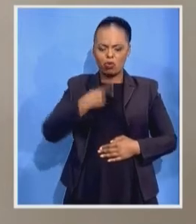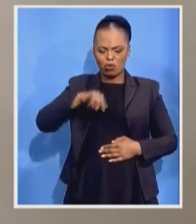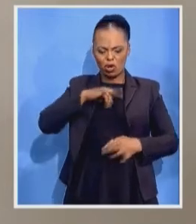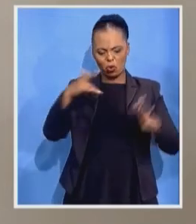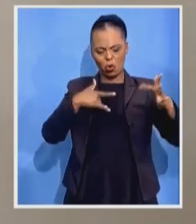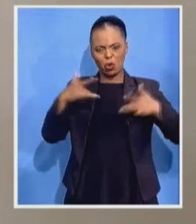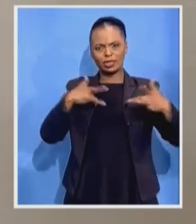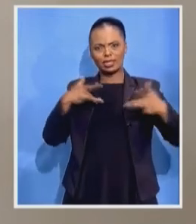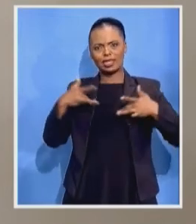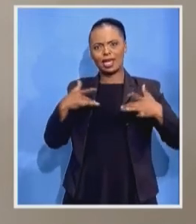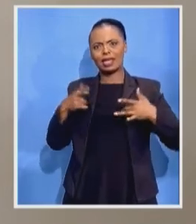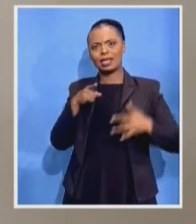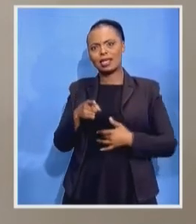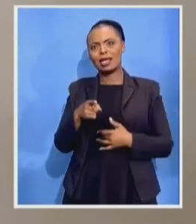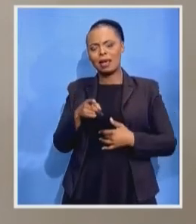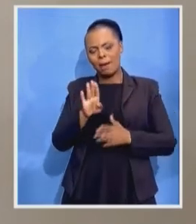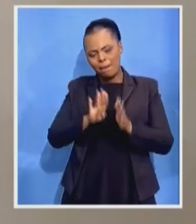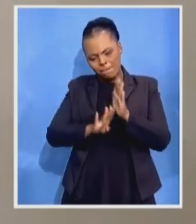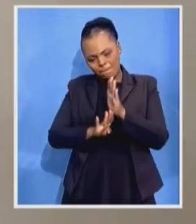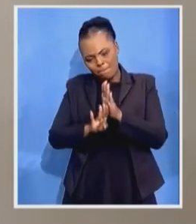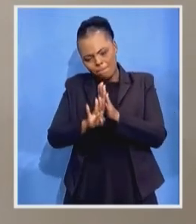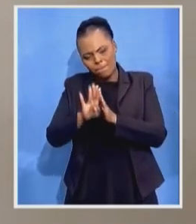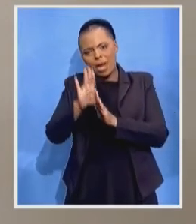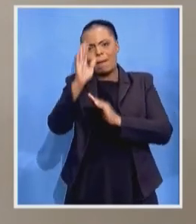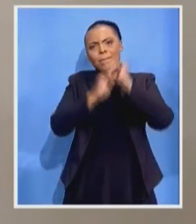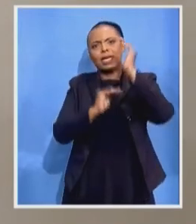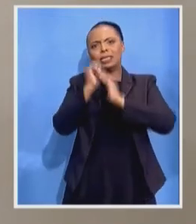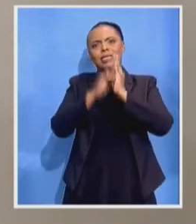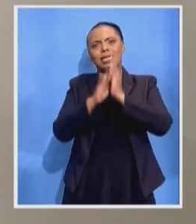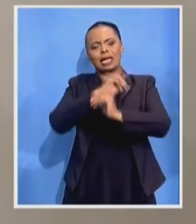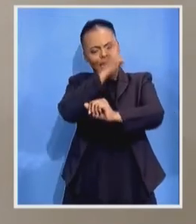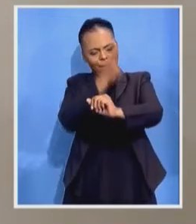with competent professionals and managers.